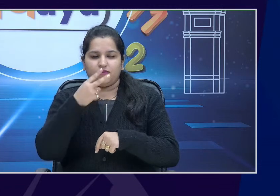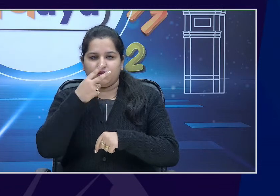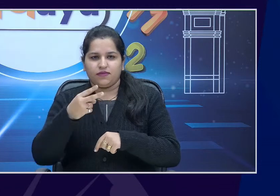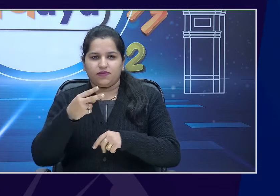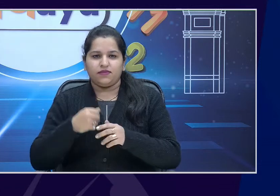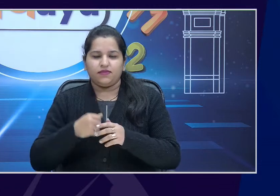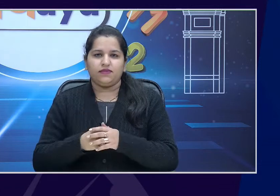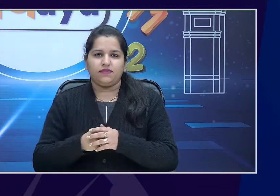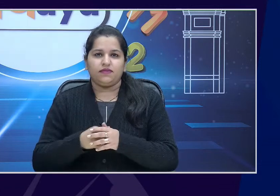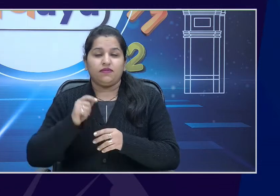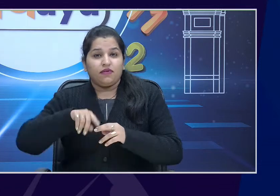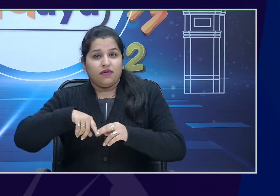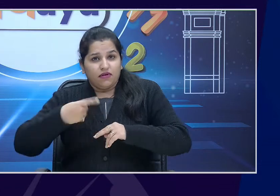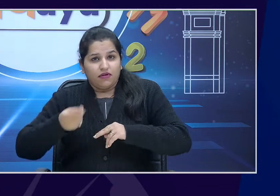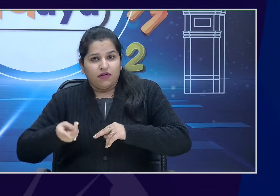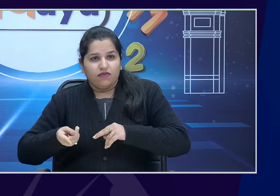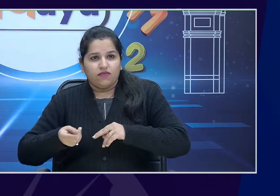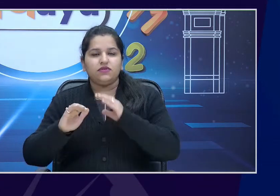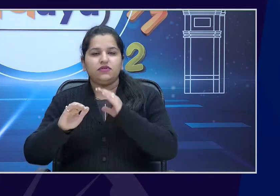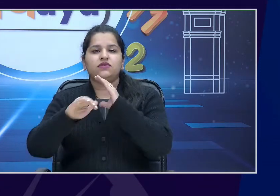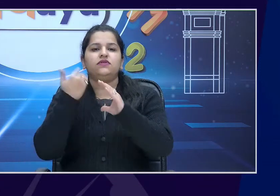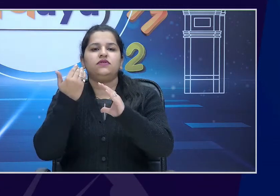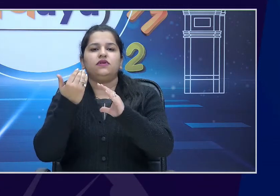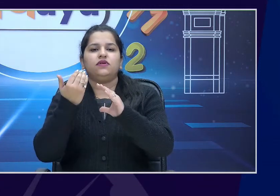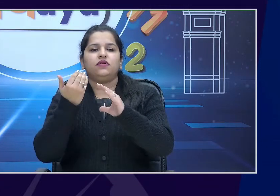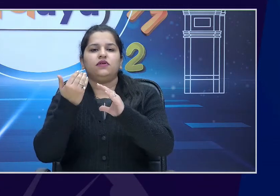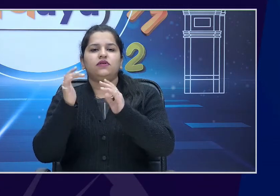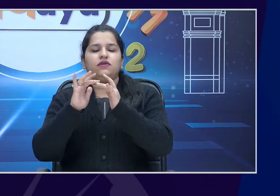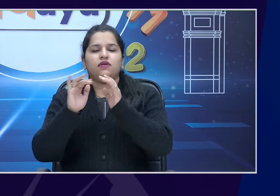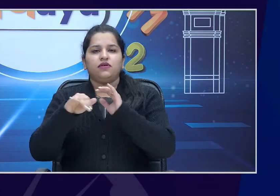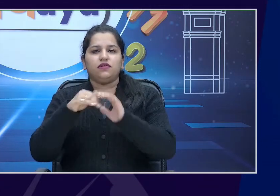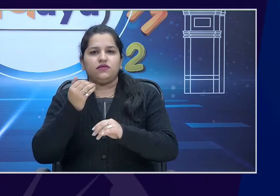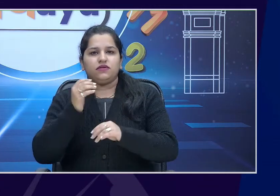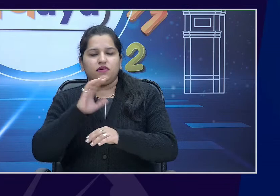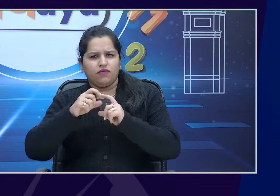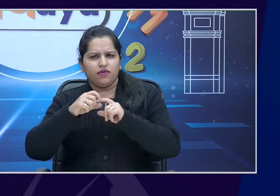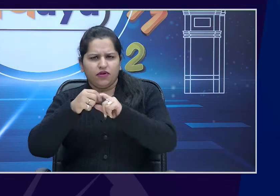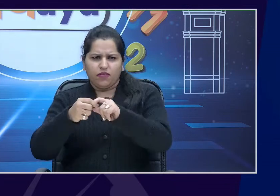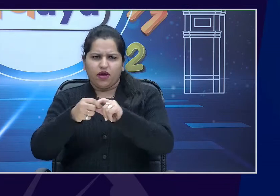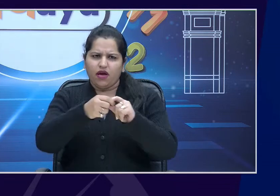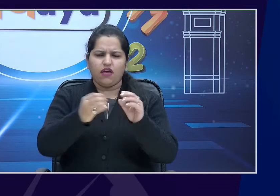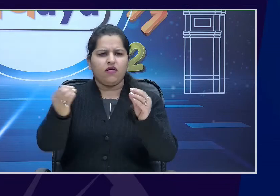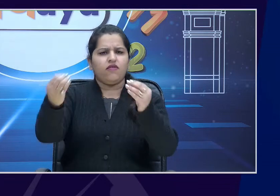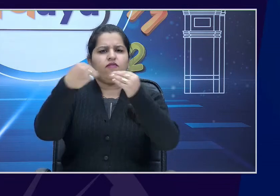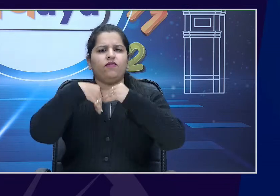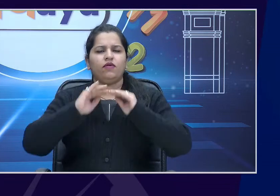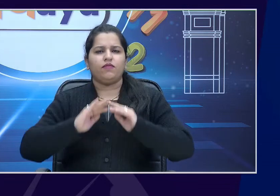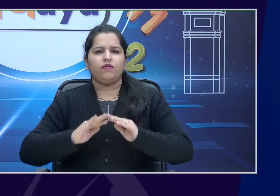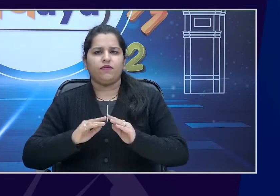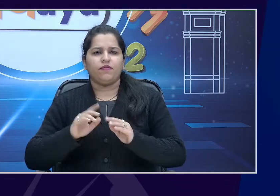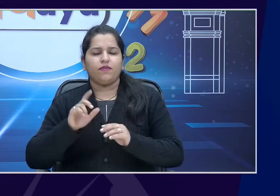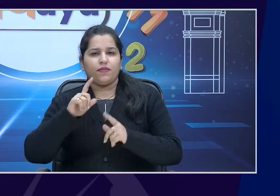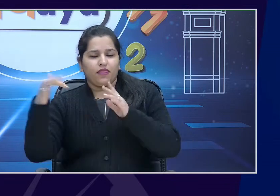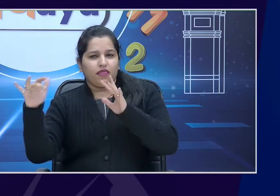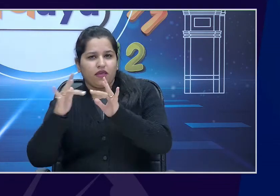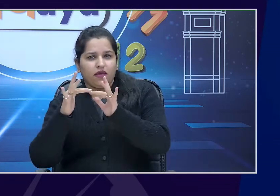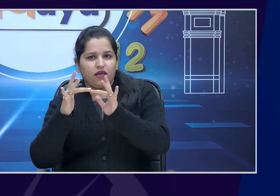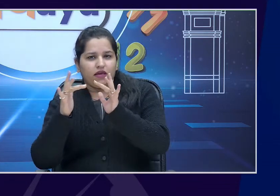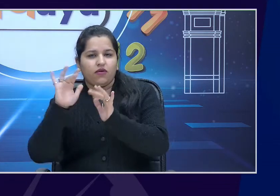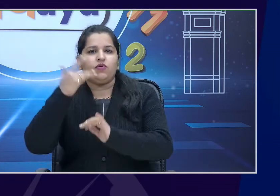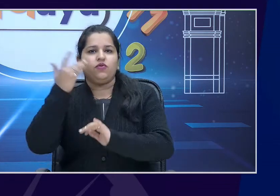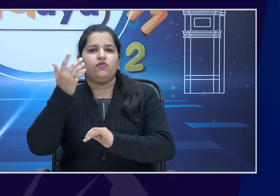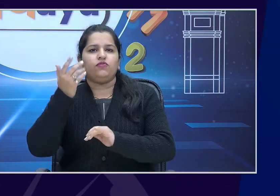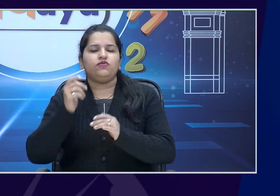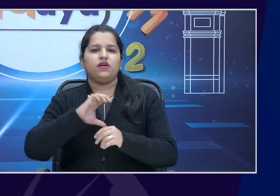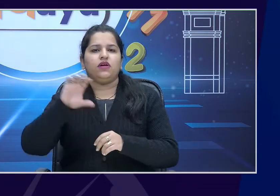dth.class10@ciet.nic.in. And apart from this, you can also send your messages, your questions, your feedback on our YouTube channel, that is